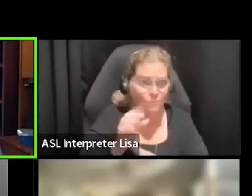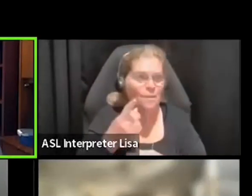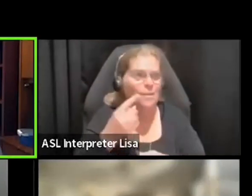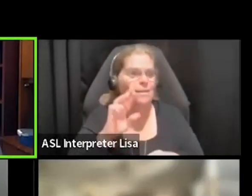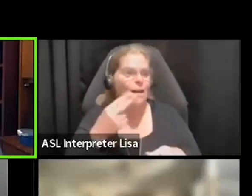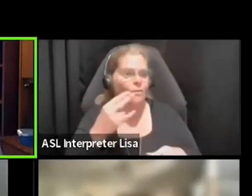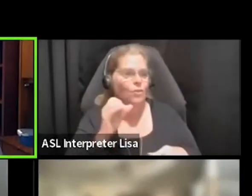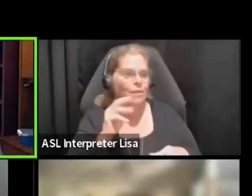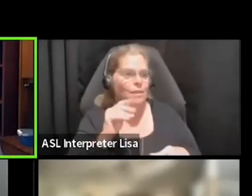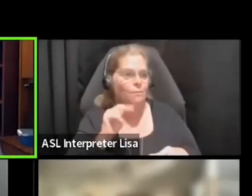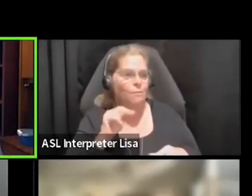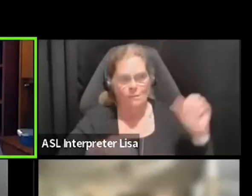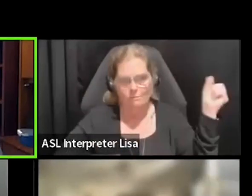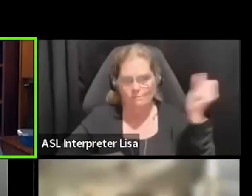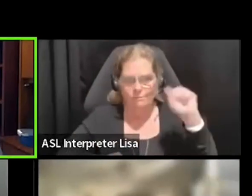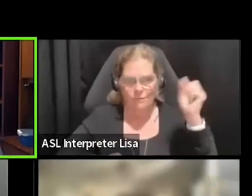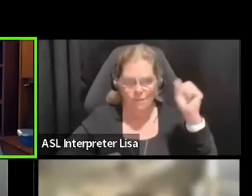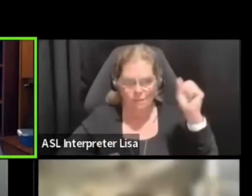Yeah.